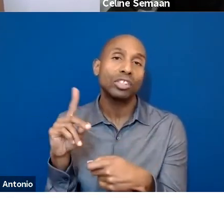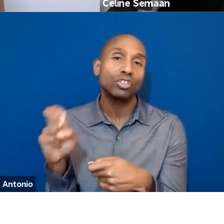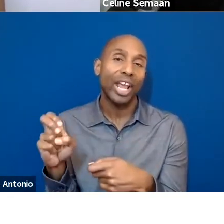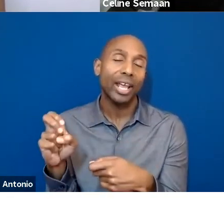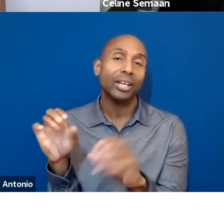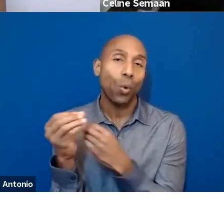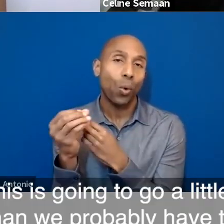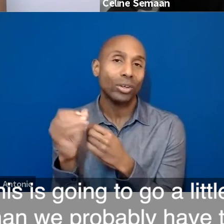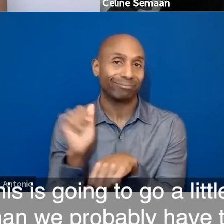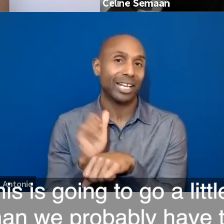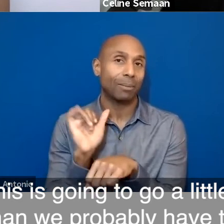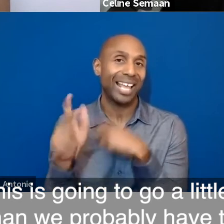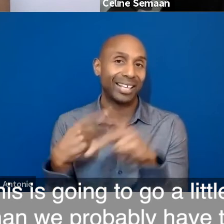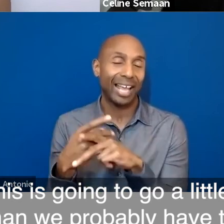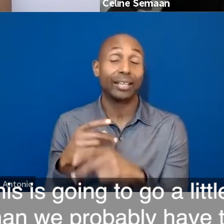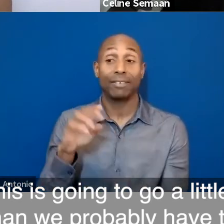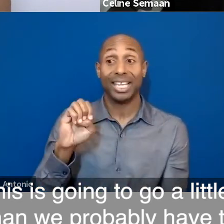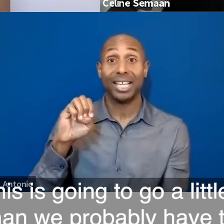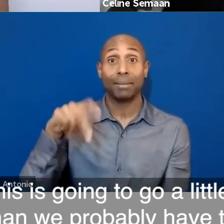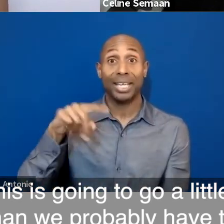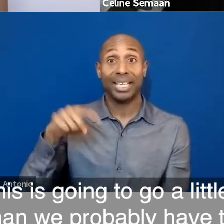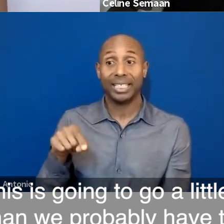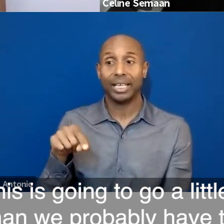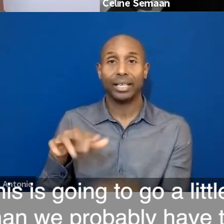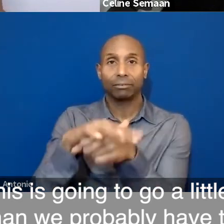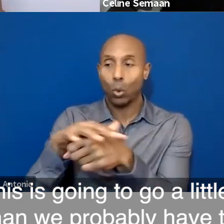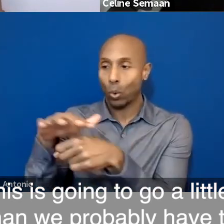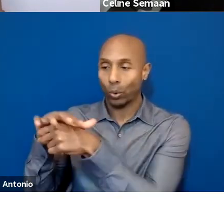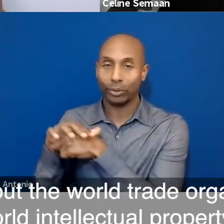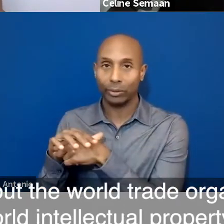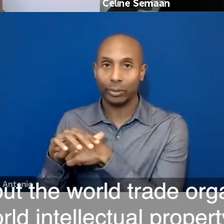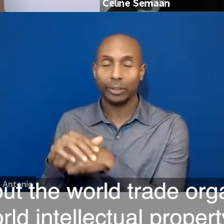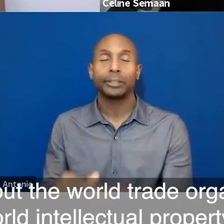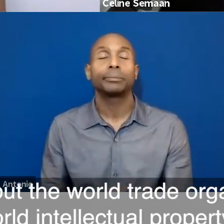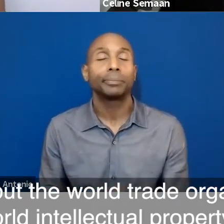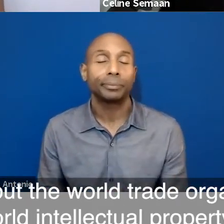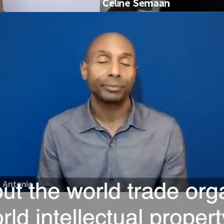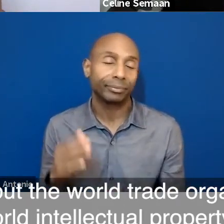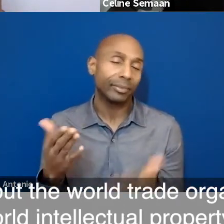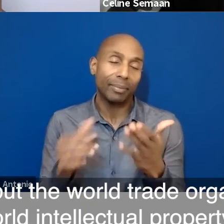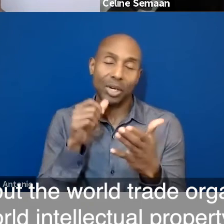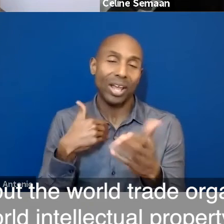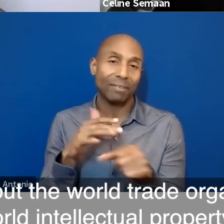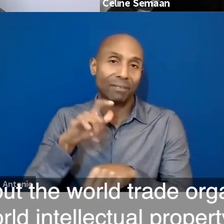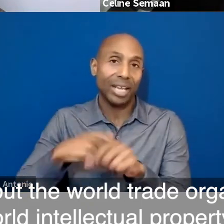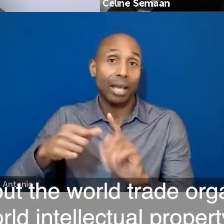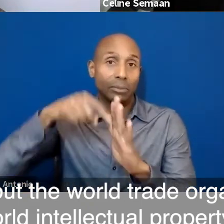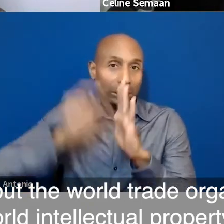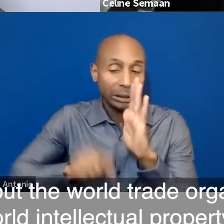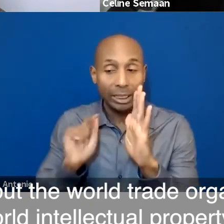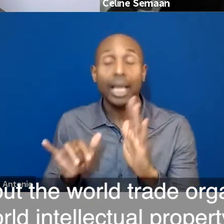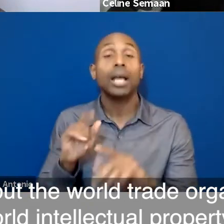But this is going to go a little deeper than we probably have time for today. But the World Trade Organization, the World